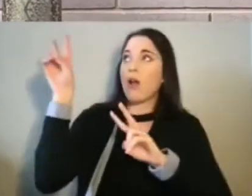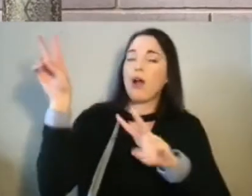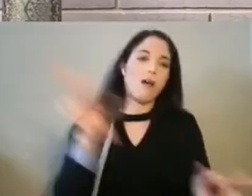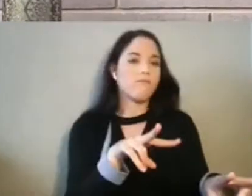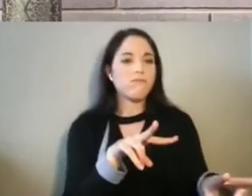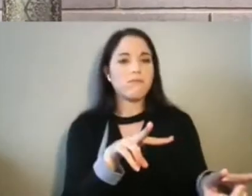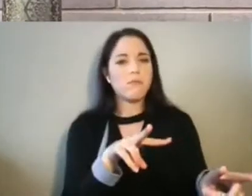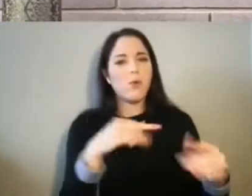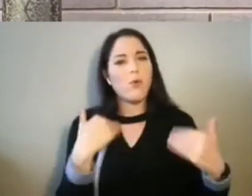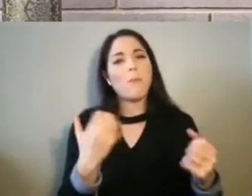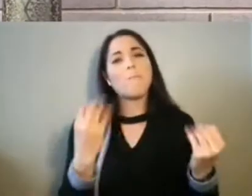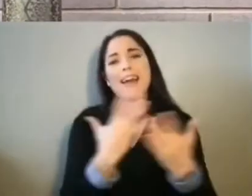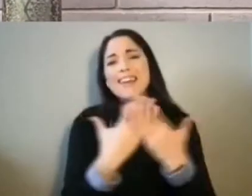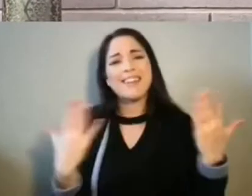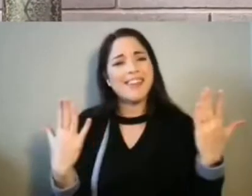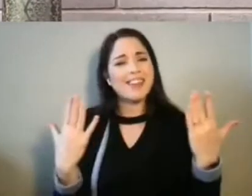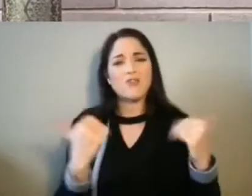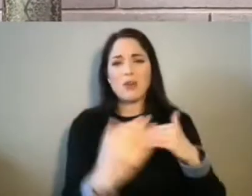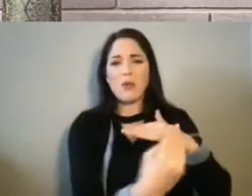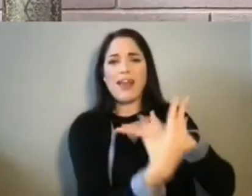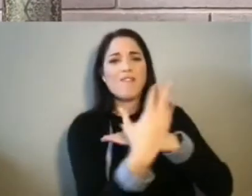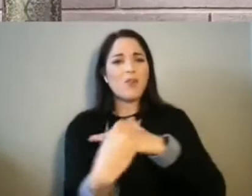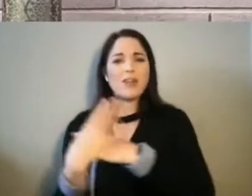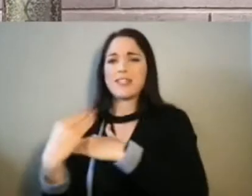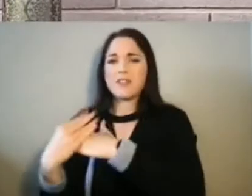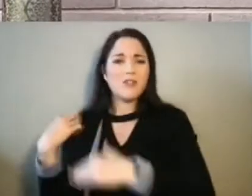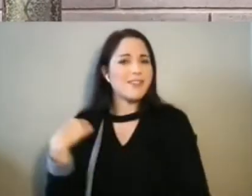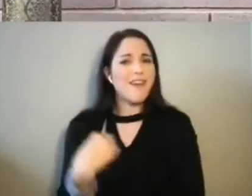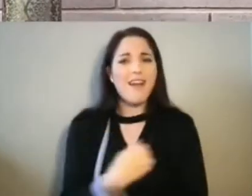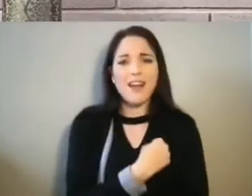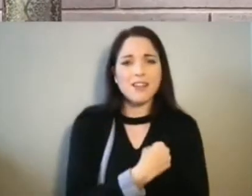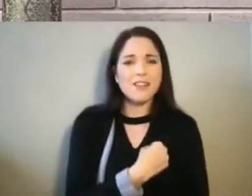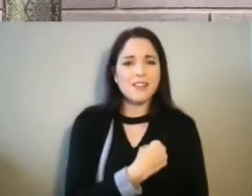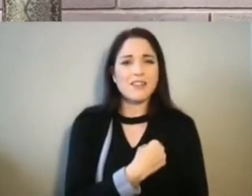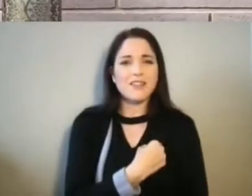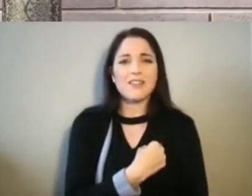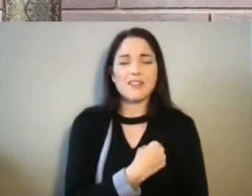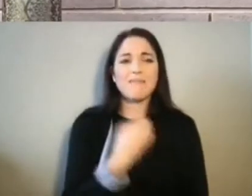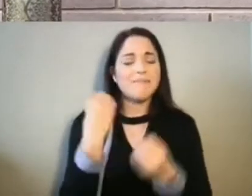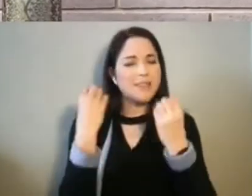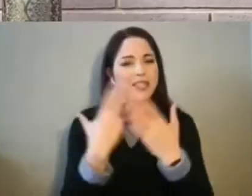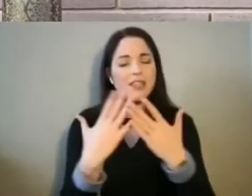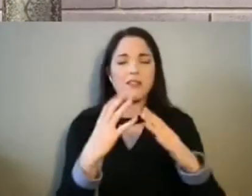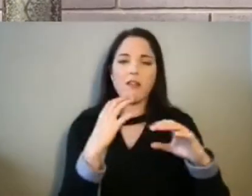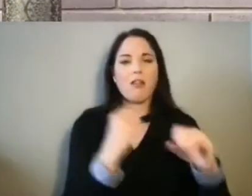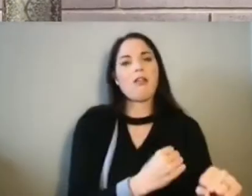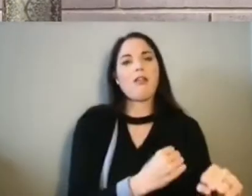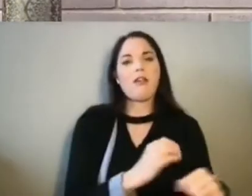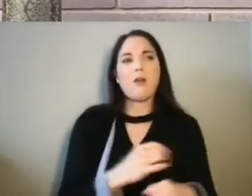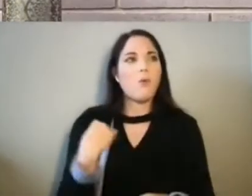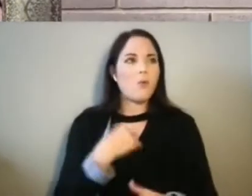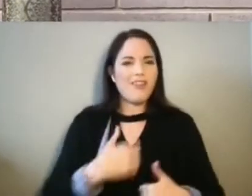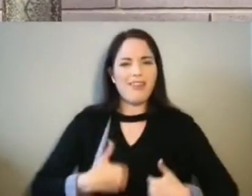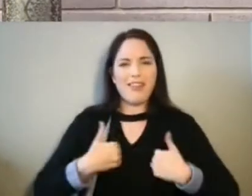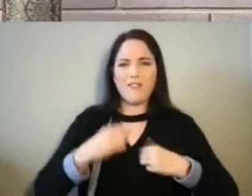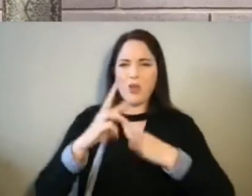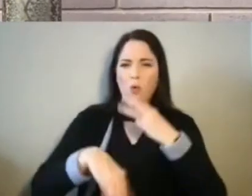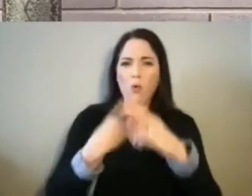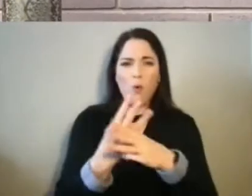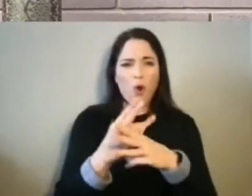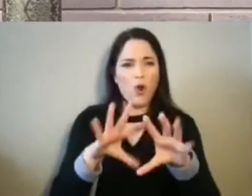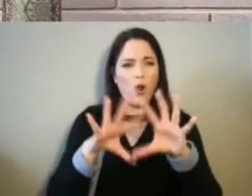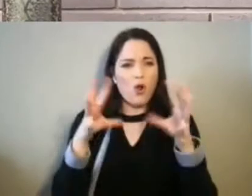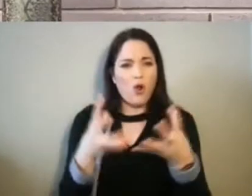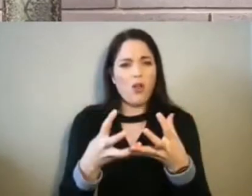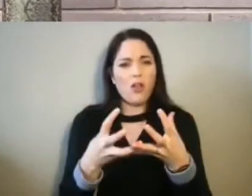of distraction. The invitation is each day to continue to ask God to strengthen our hearts and to protect